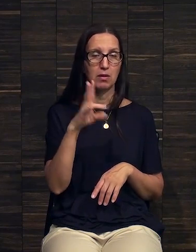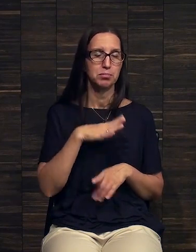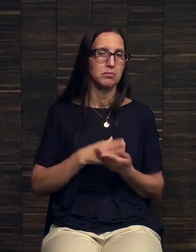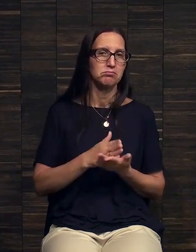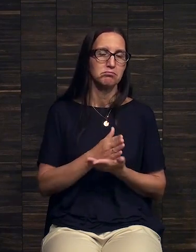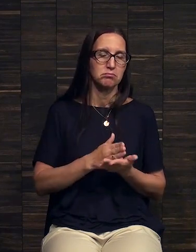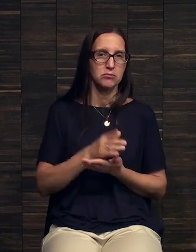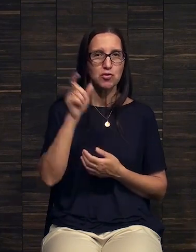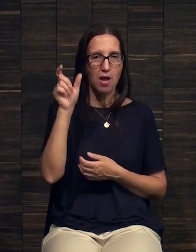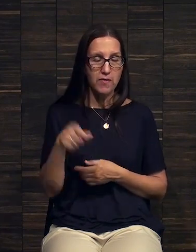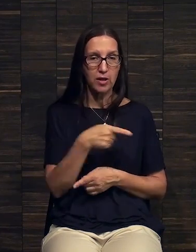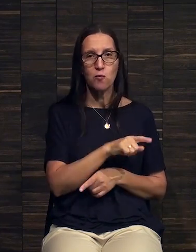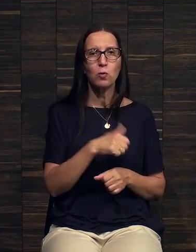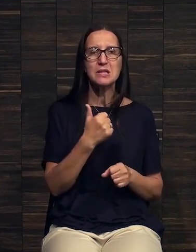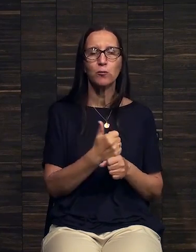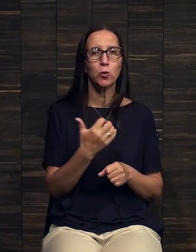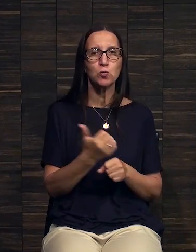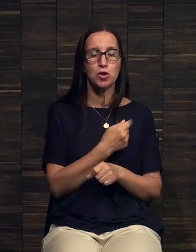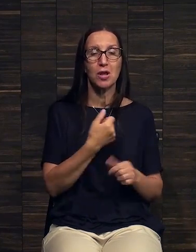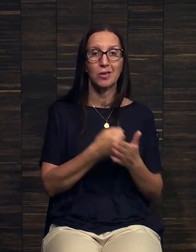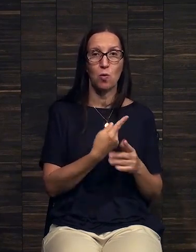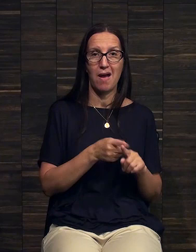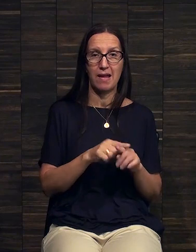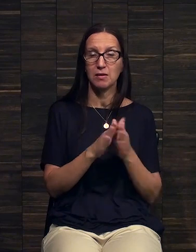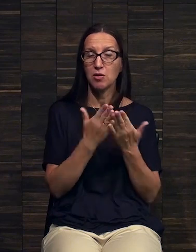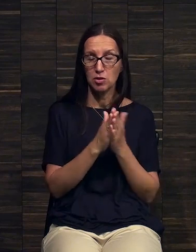was a very reputable man before this book.